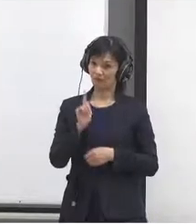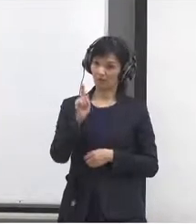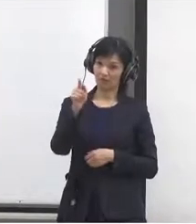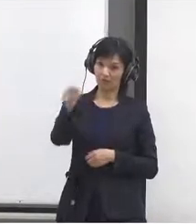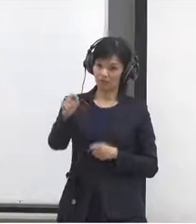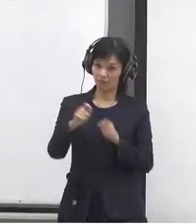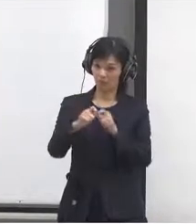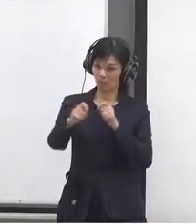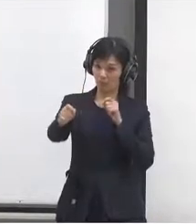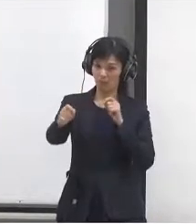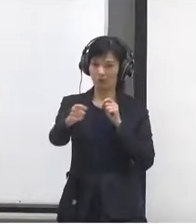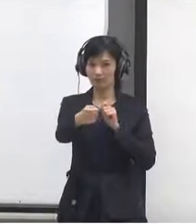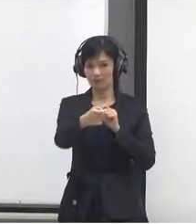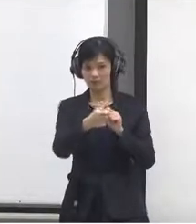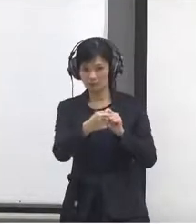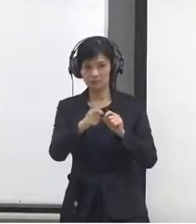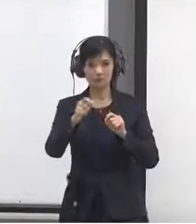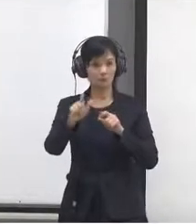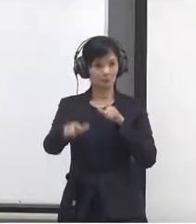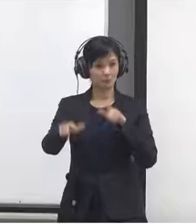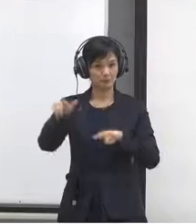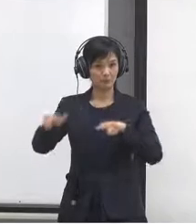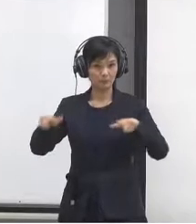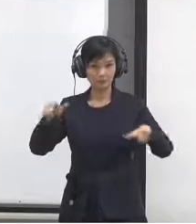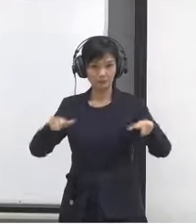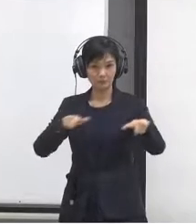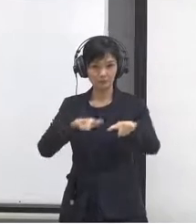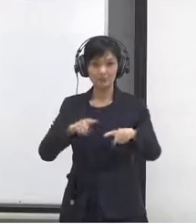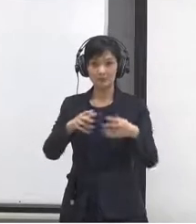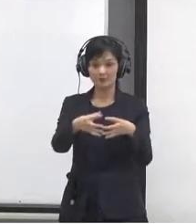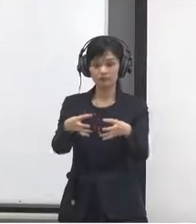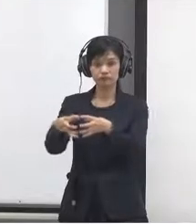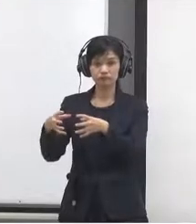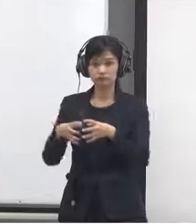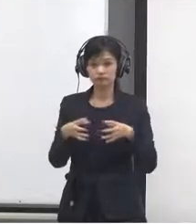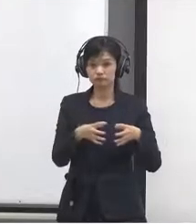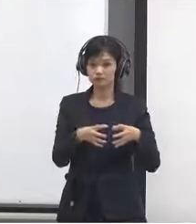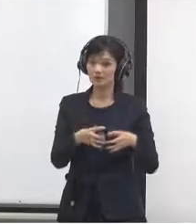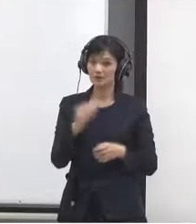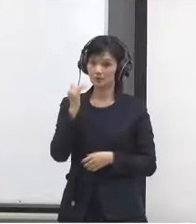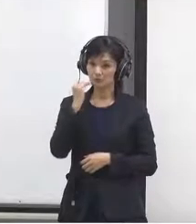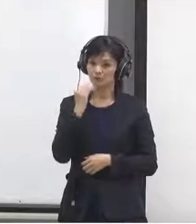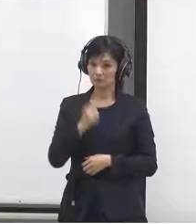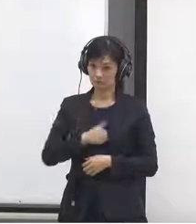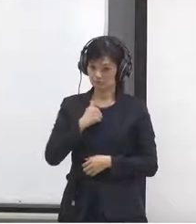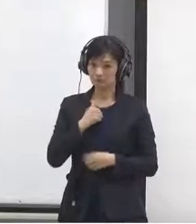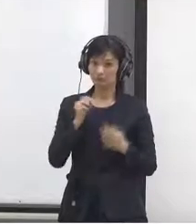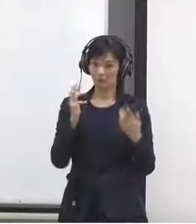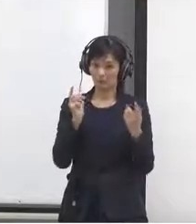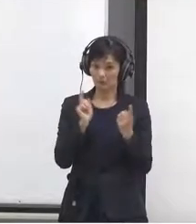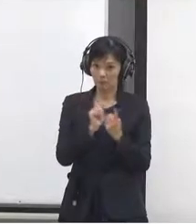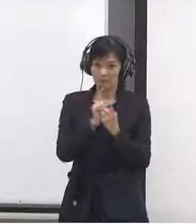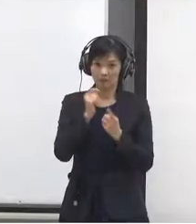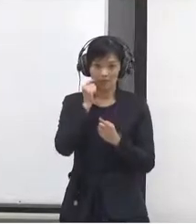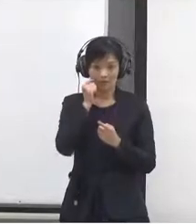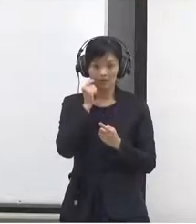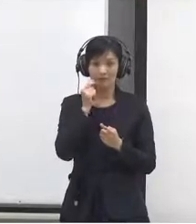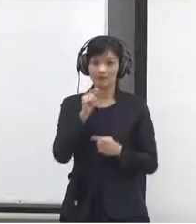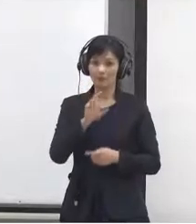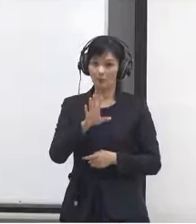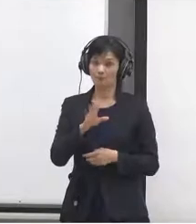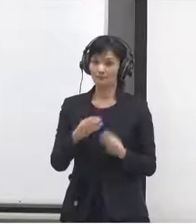regional, and it's difficult for us to maintain like a solid practice of